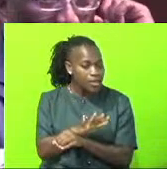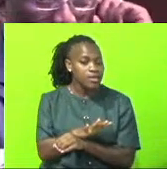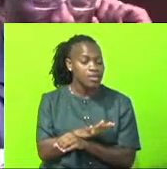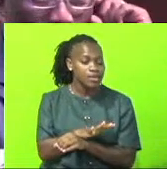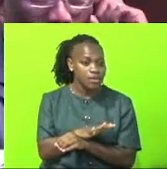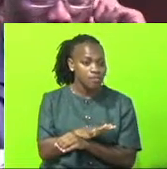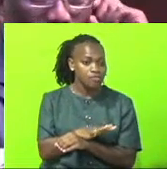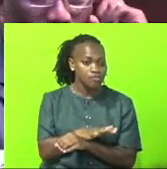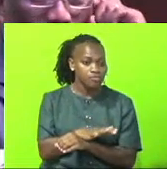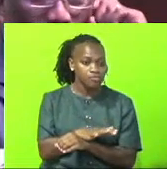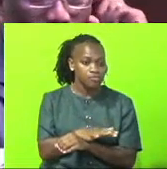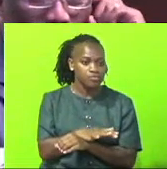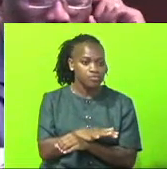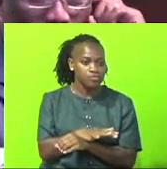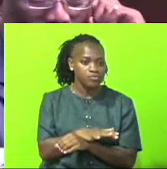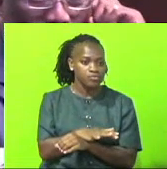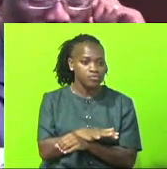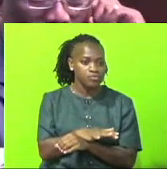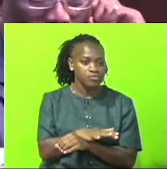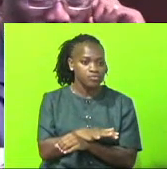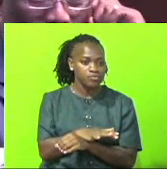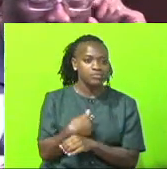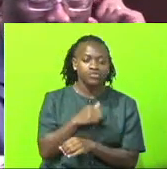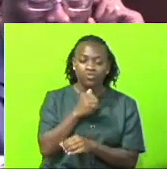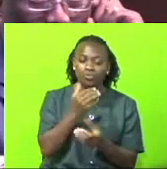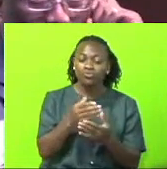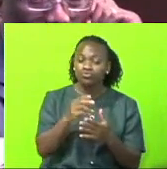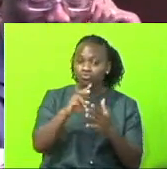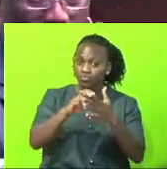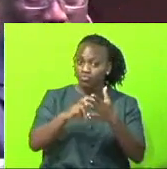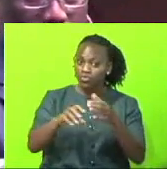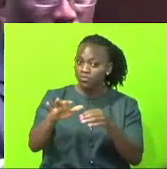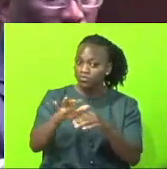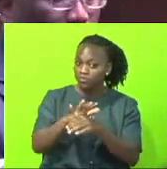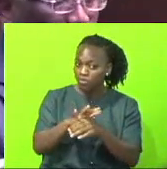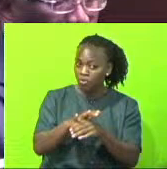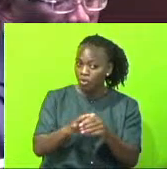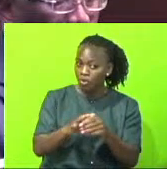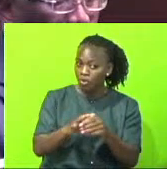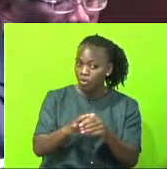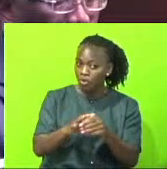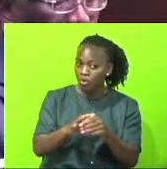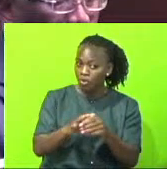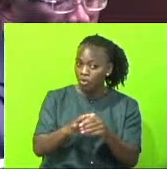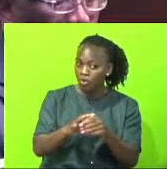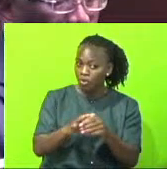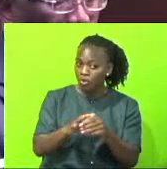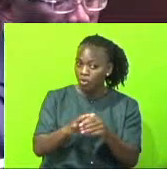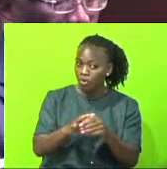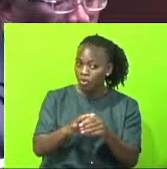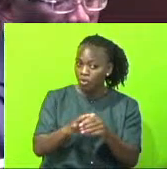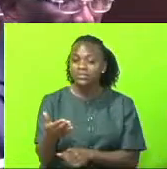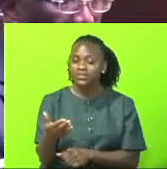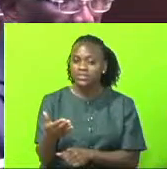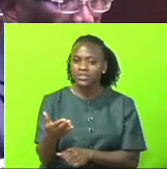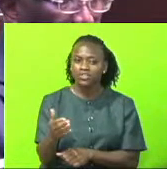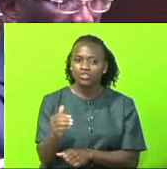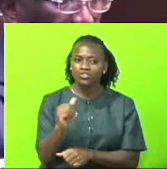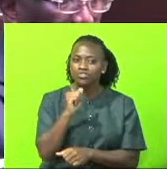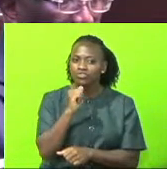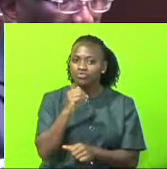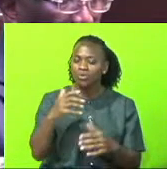I don't want to bore you to read through, most of the things are contradictory in the